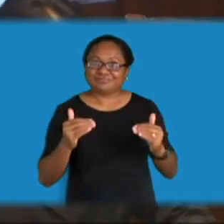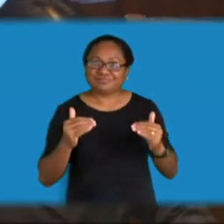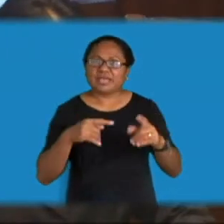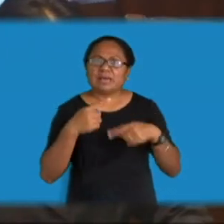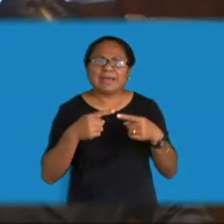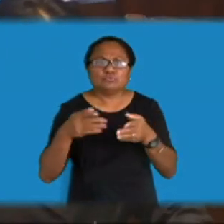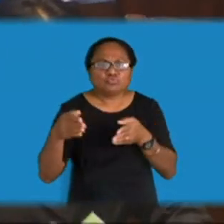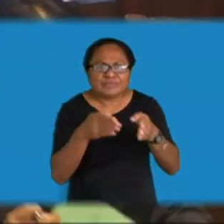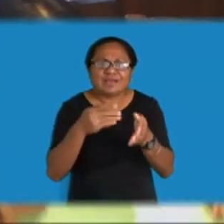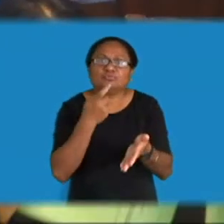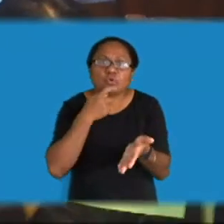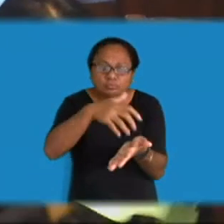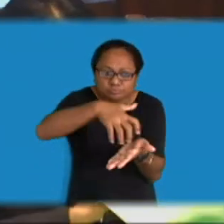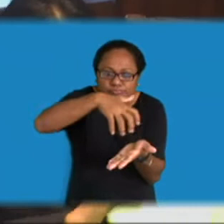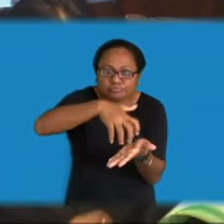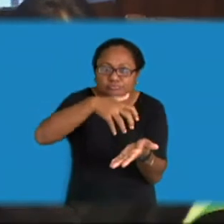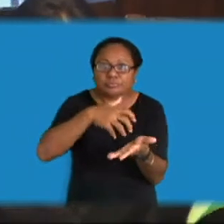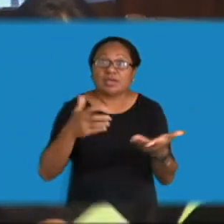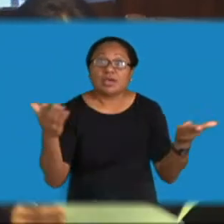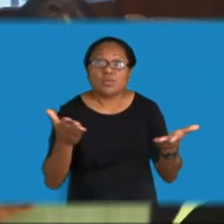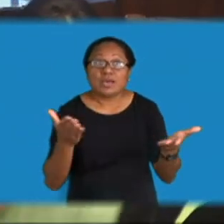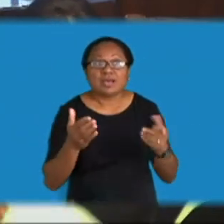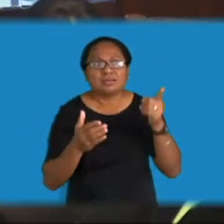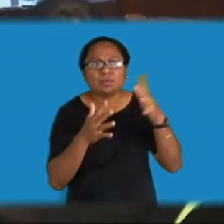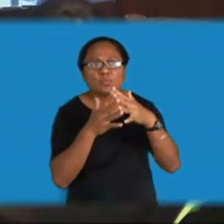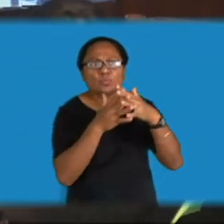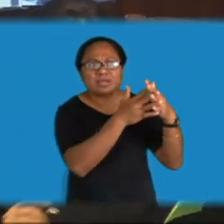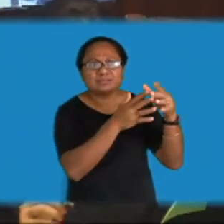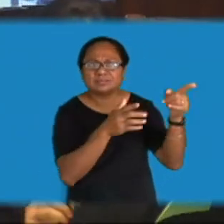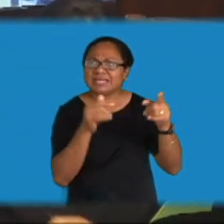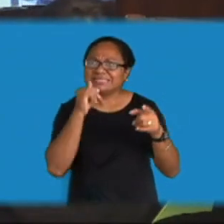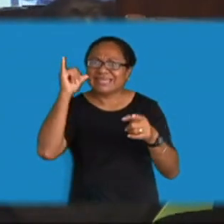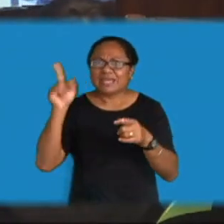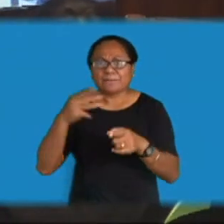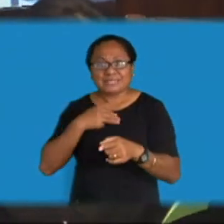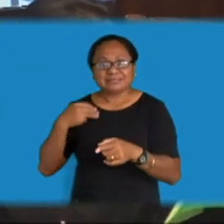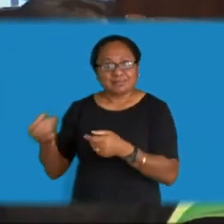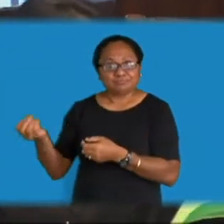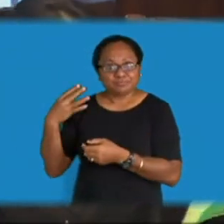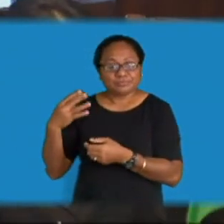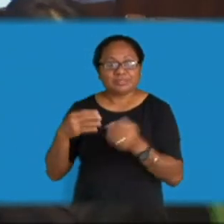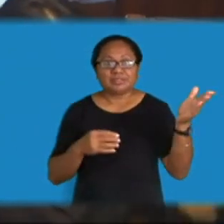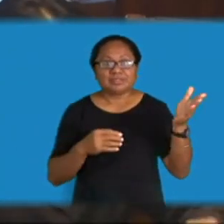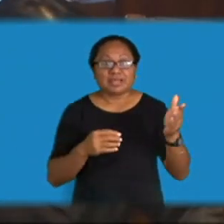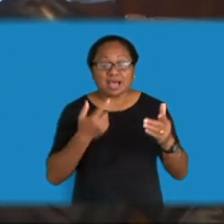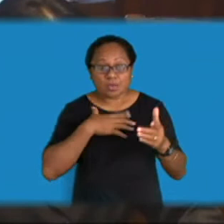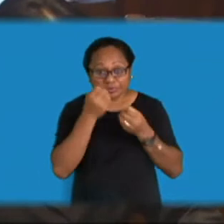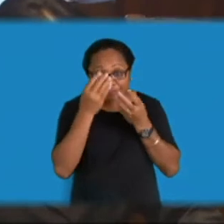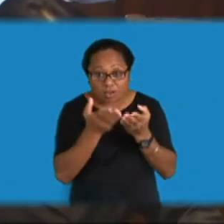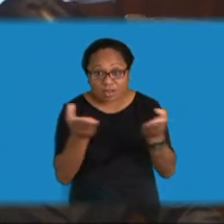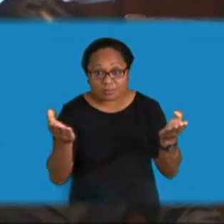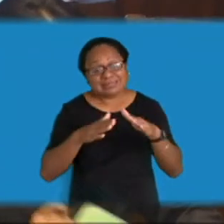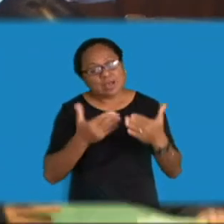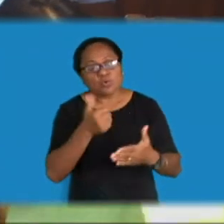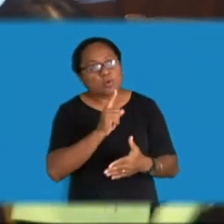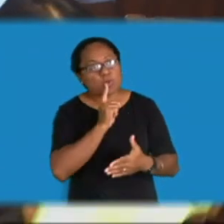gravel extraction at a particular site in the west that was raised by Honourable Noai Kohli yesterday, I'd like to inform the House that the stop work